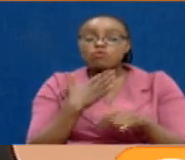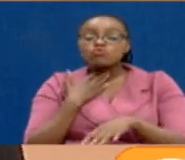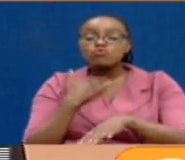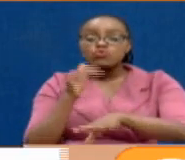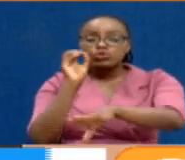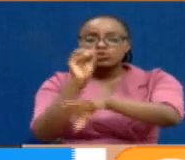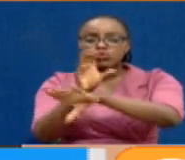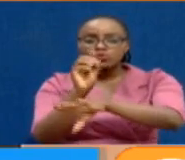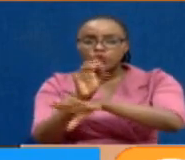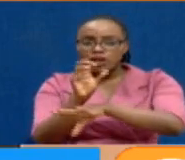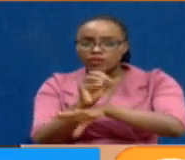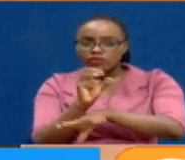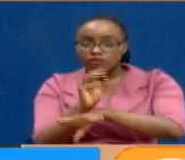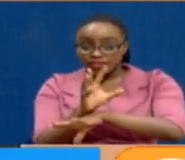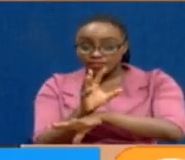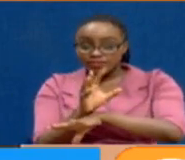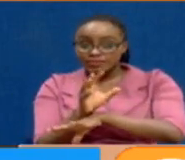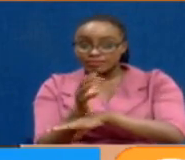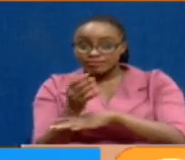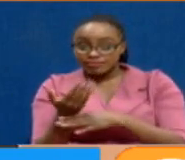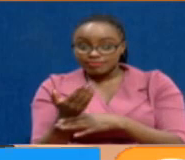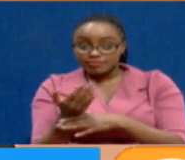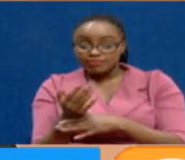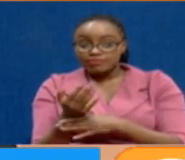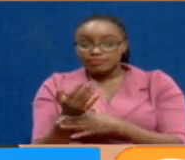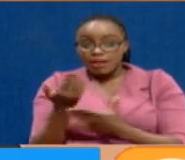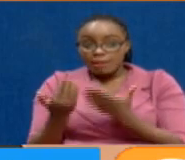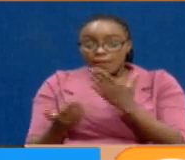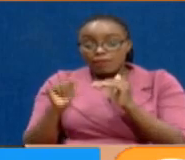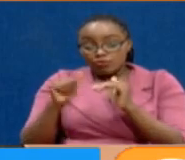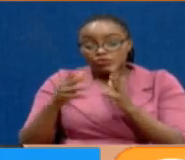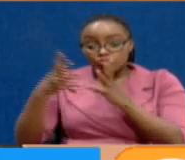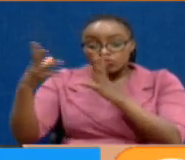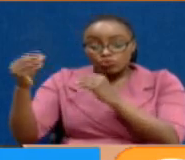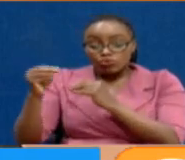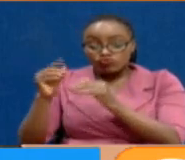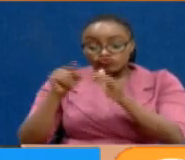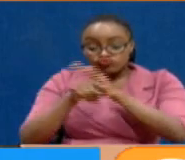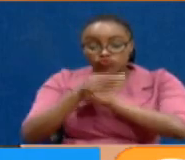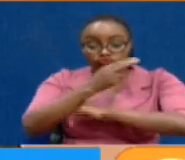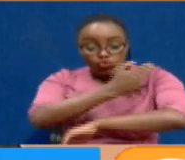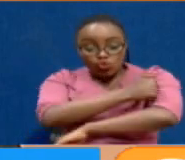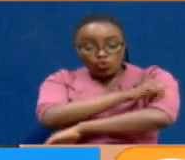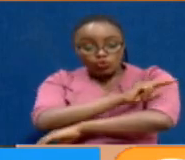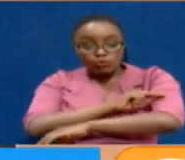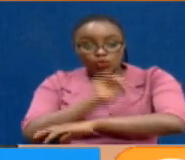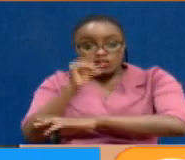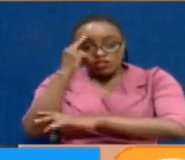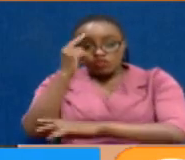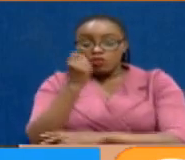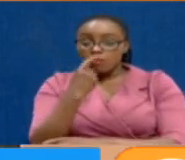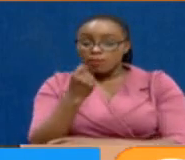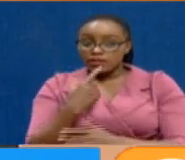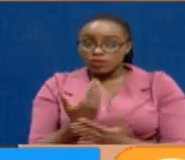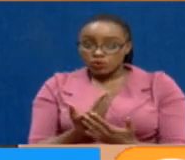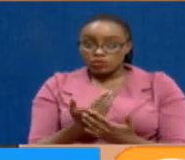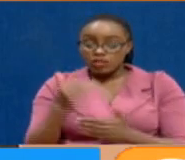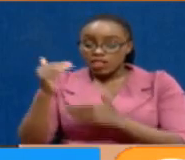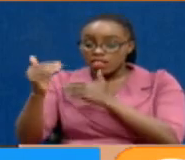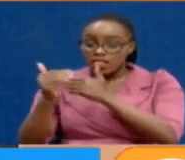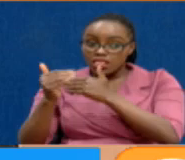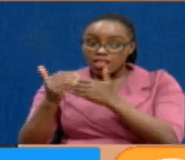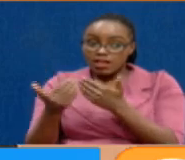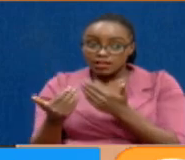advise Velma that she may seek medical care in a place nearest to